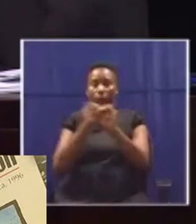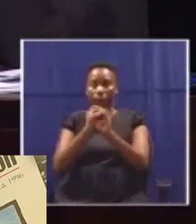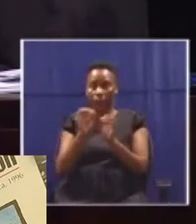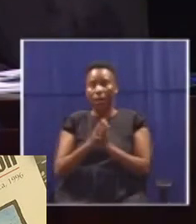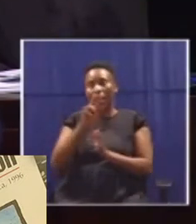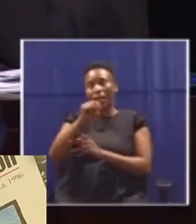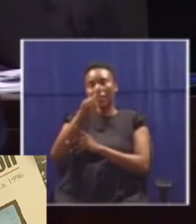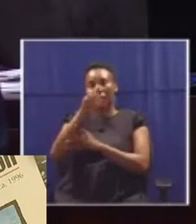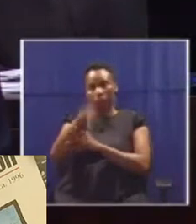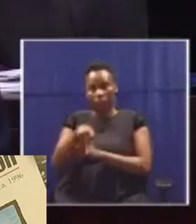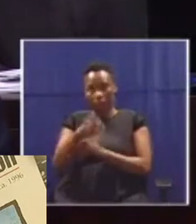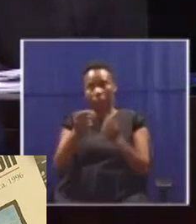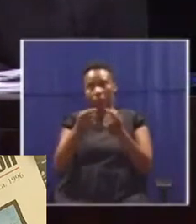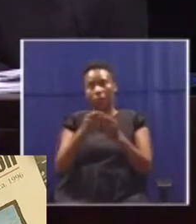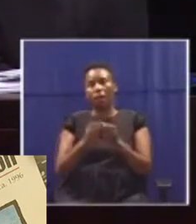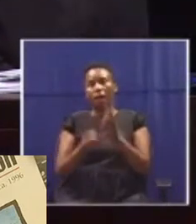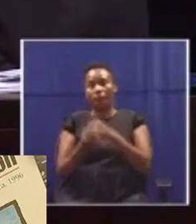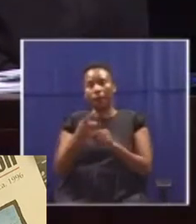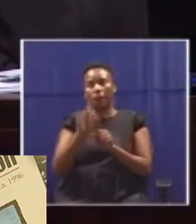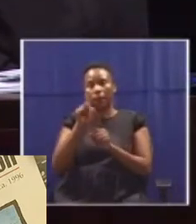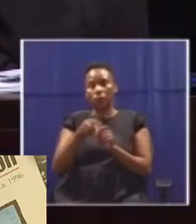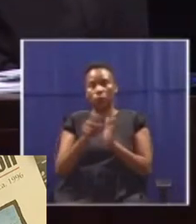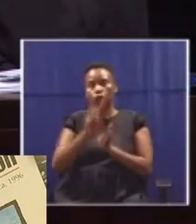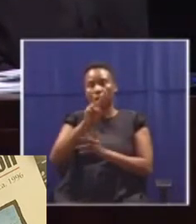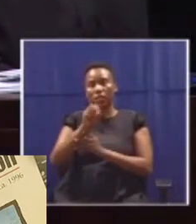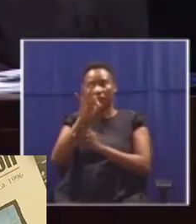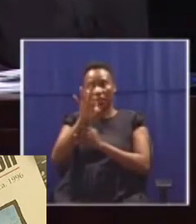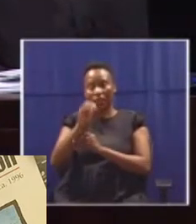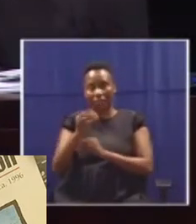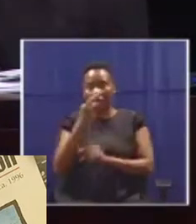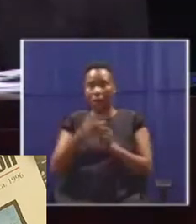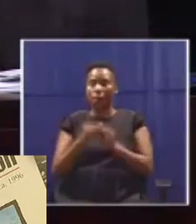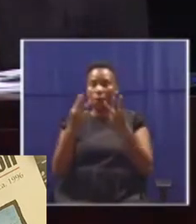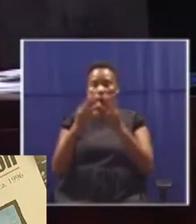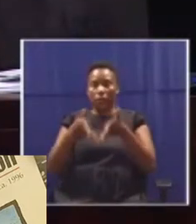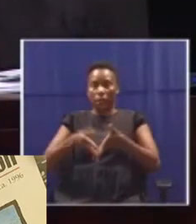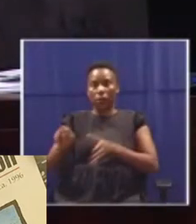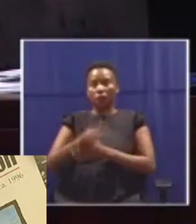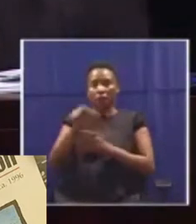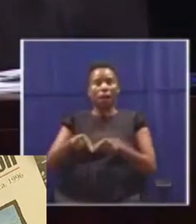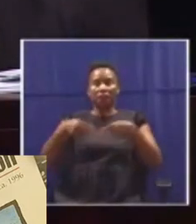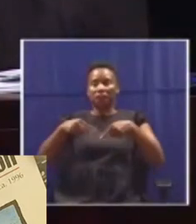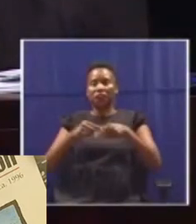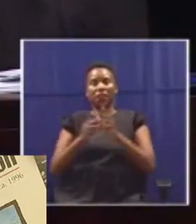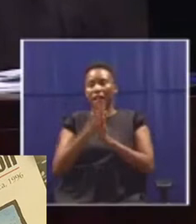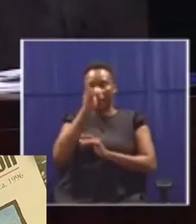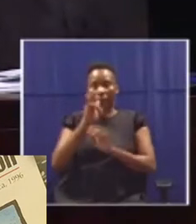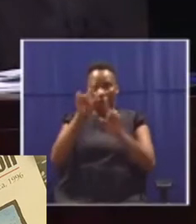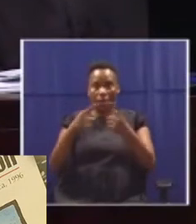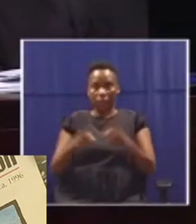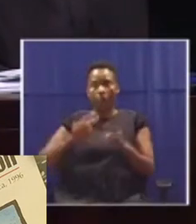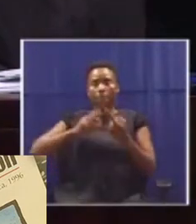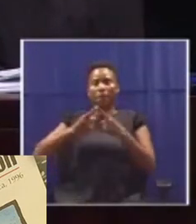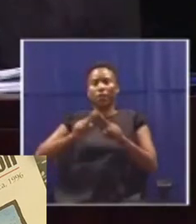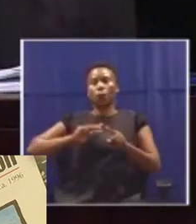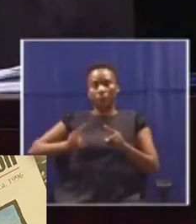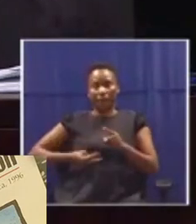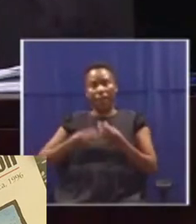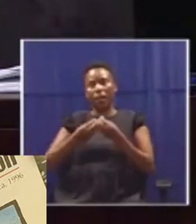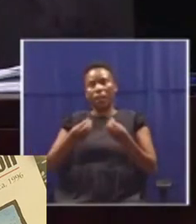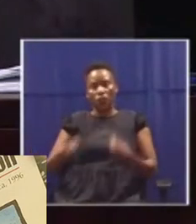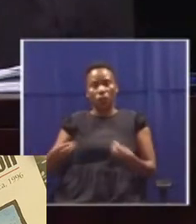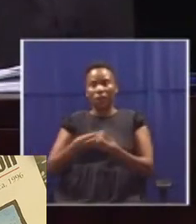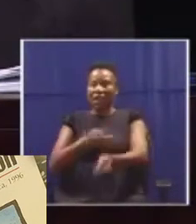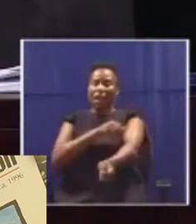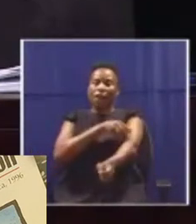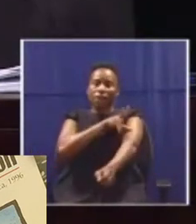2030, people living in South Africa should have no fear of crime. Women, children, and vulnerable groups should feel